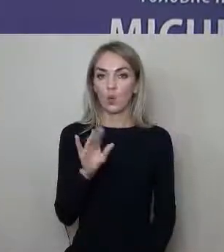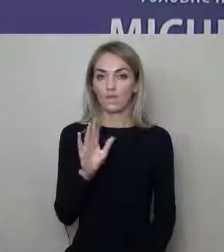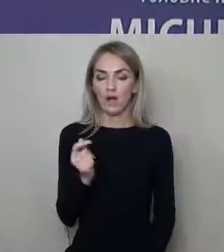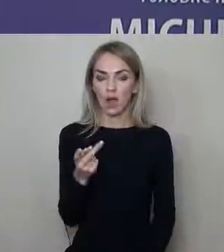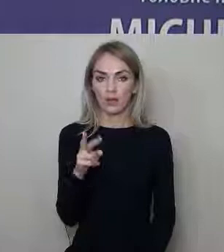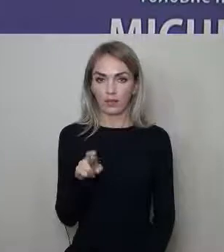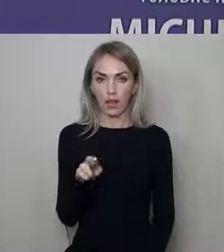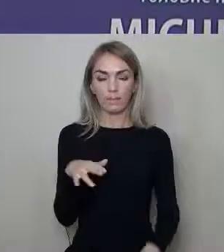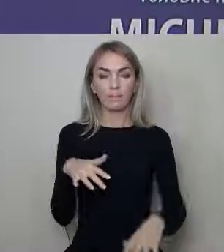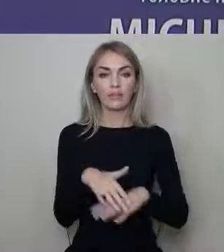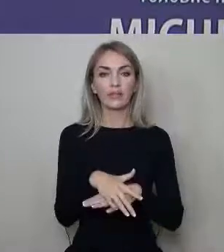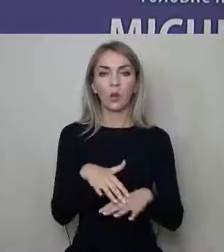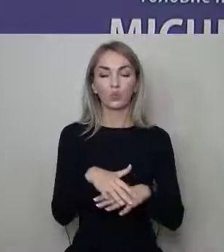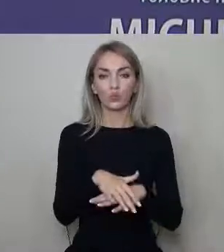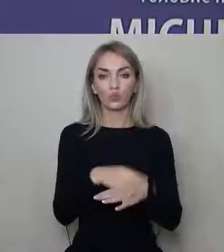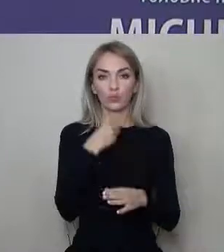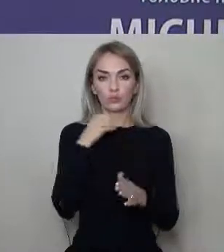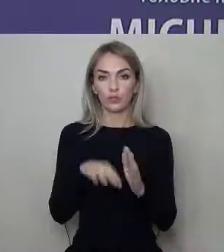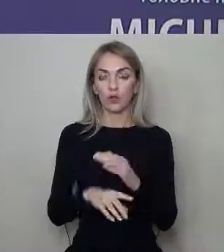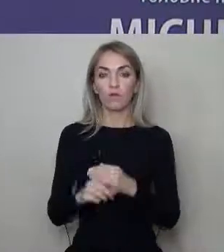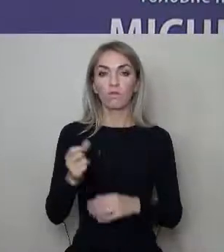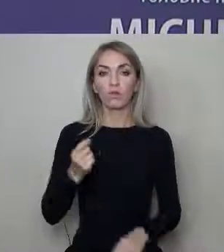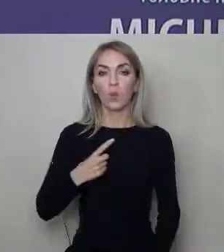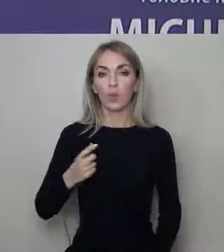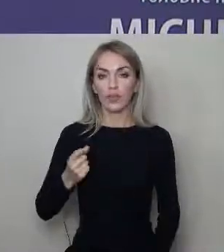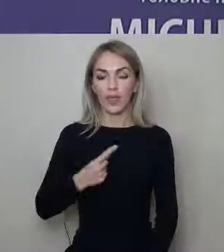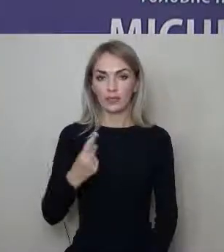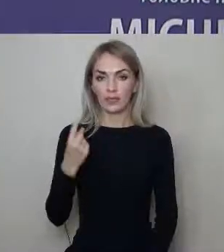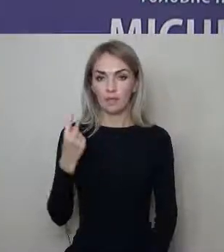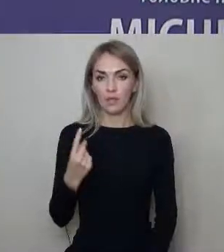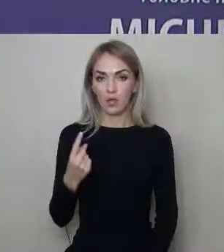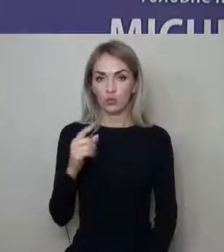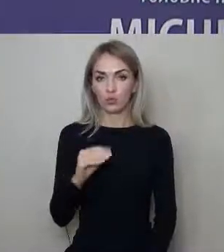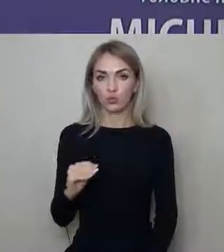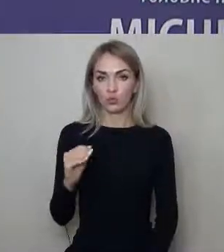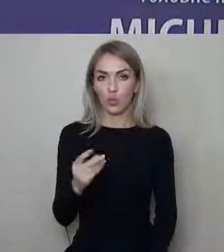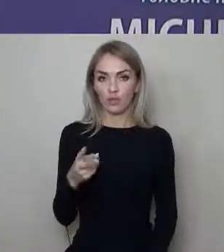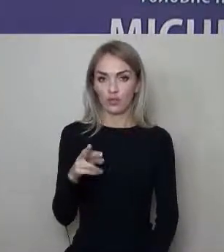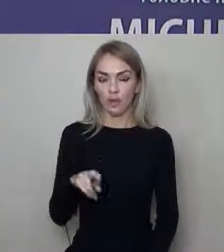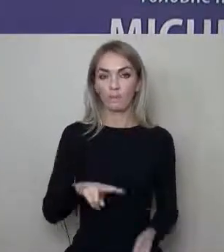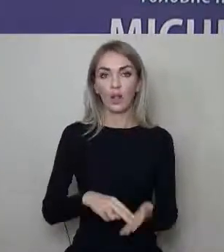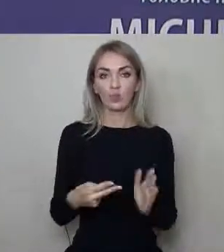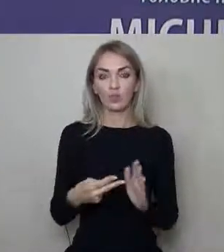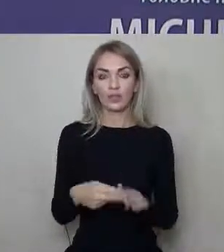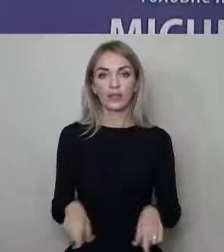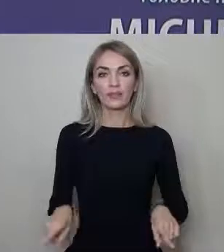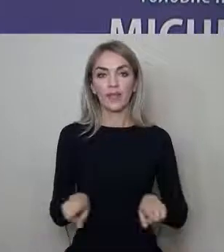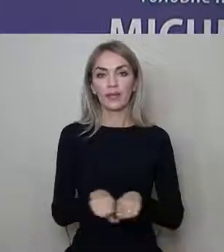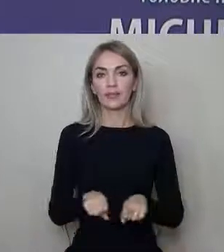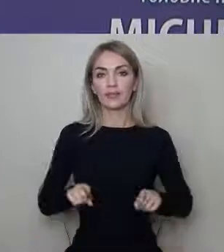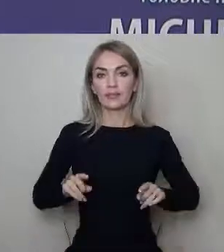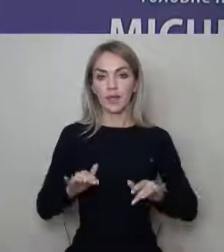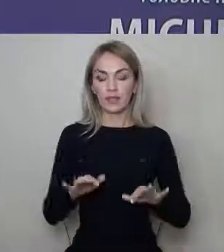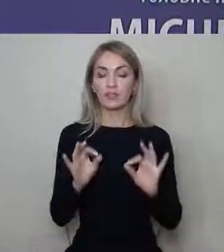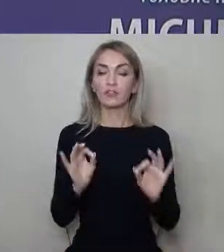do simulation of vote counting. The first one is going to be in Odessa on October 1.